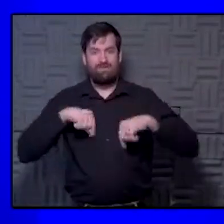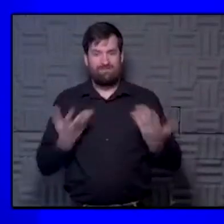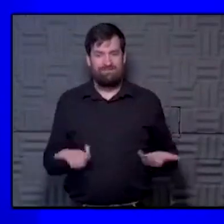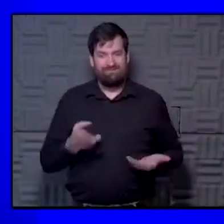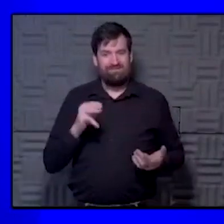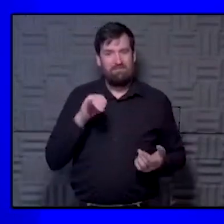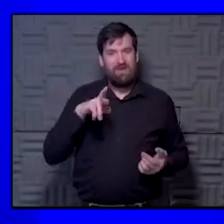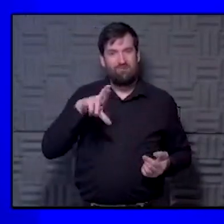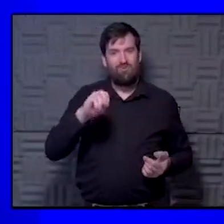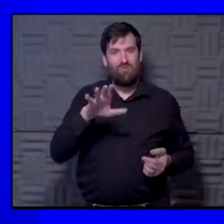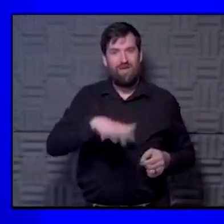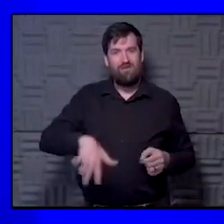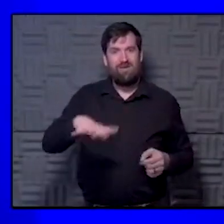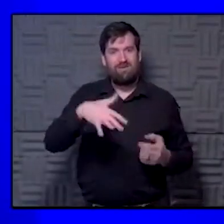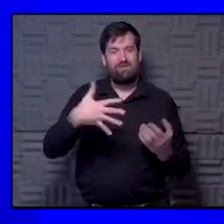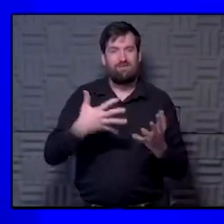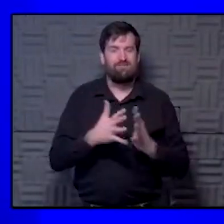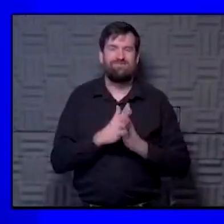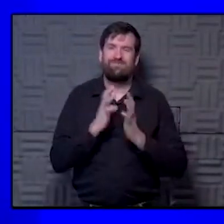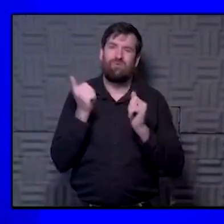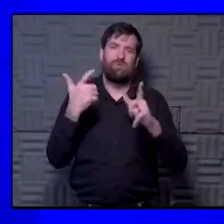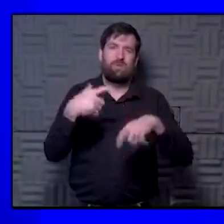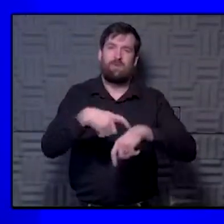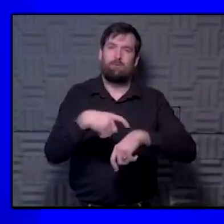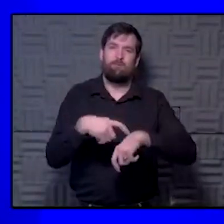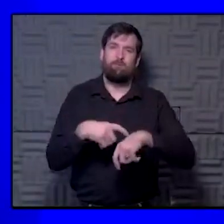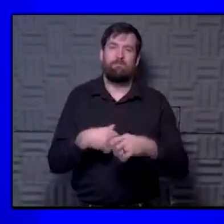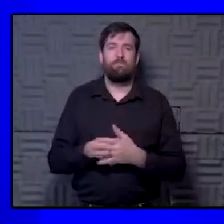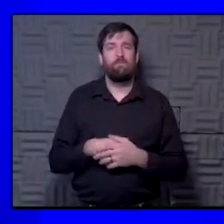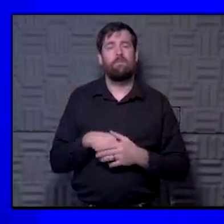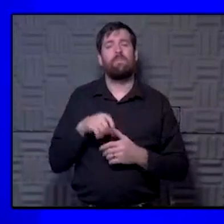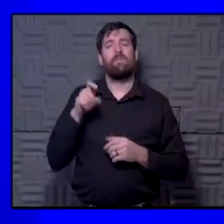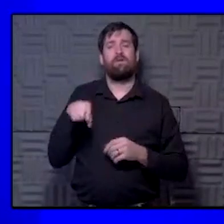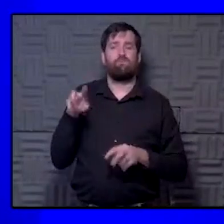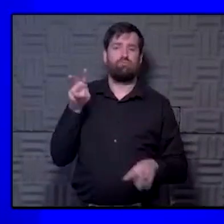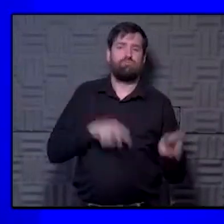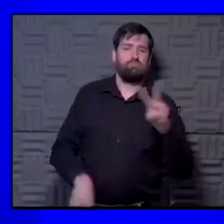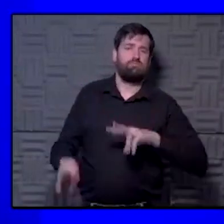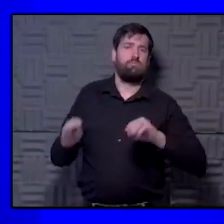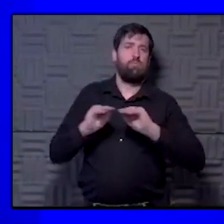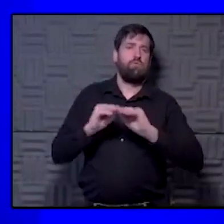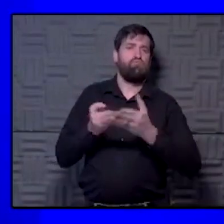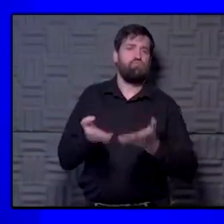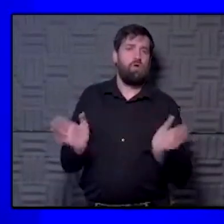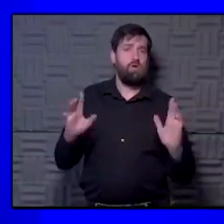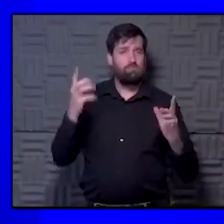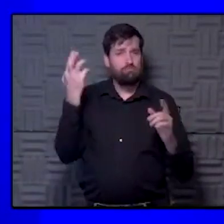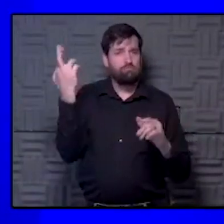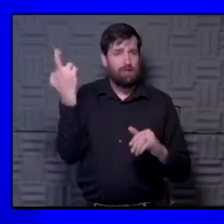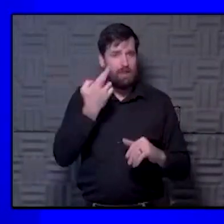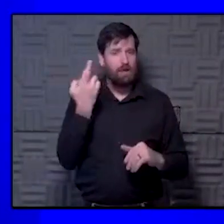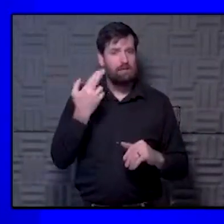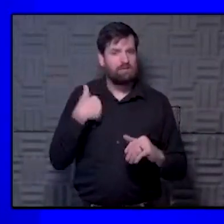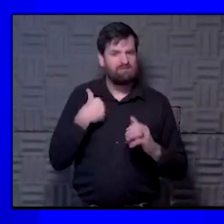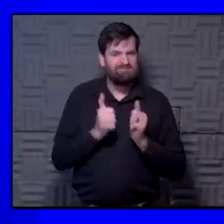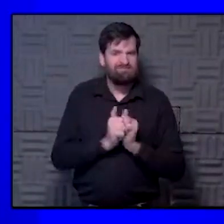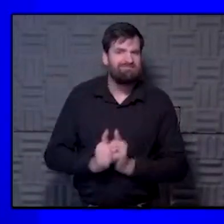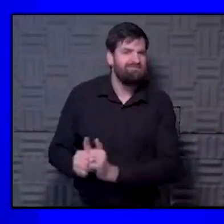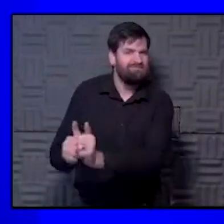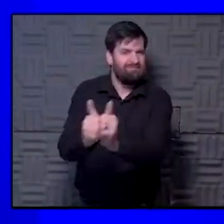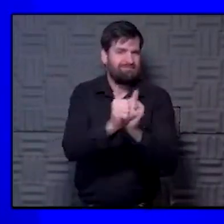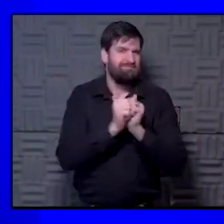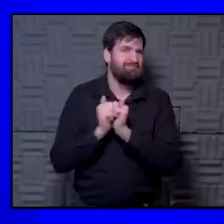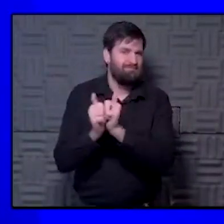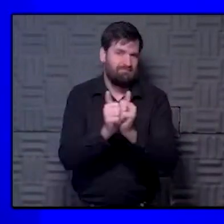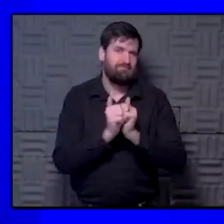the time. And so, I think we have to look at it a little more broadly and realize we're all in this together as an entire